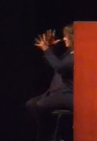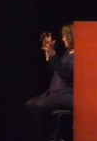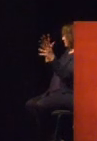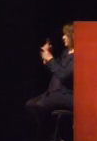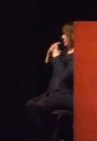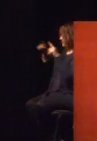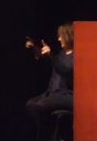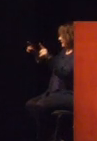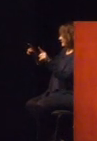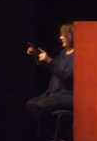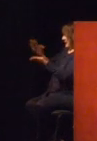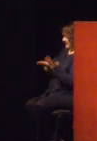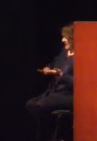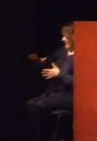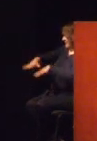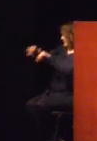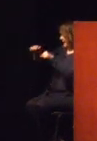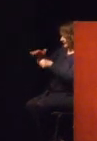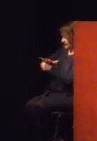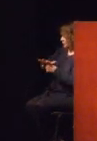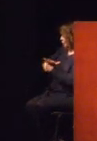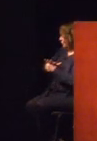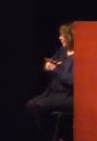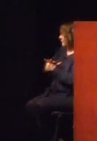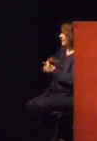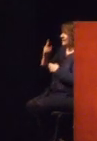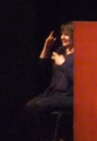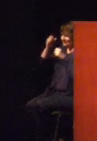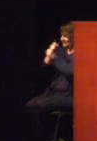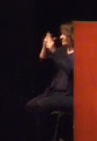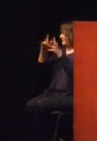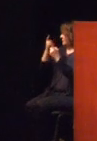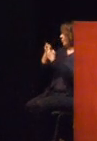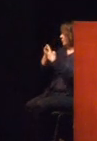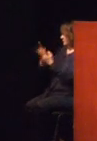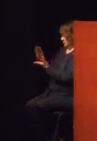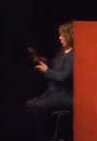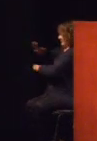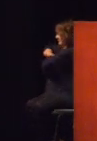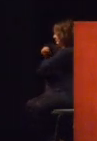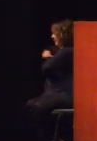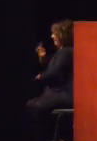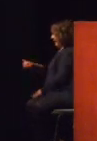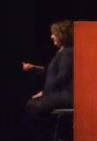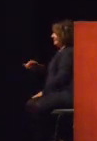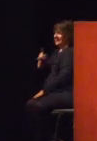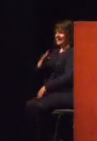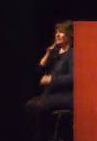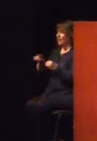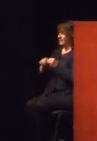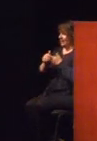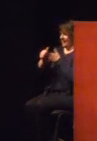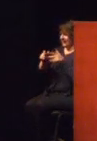that colleges had adopted the local college vision goals. Cuesta College also met those parameters. He spoke on guided